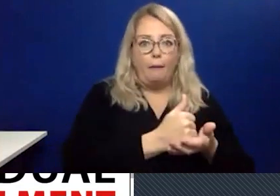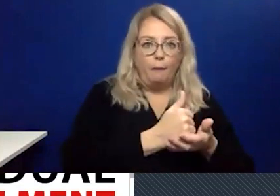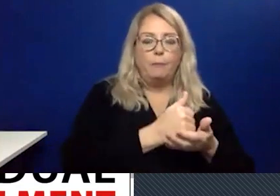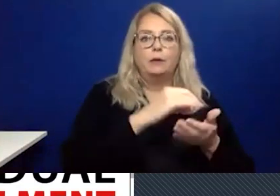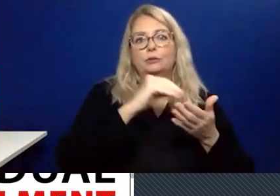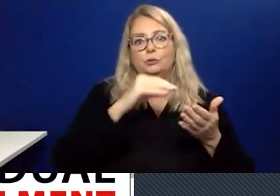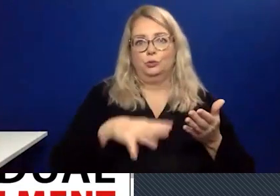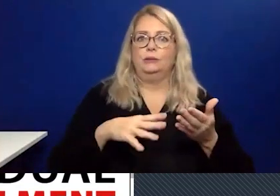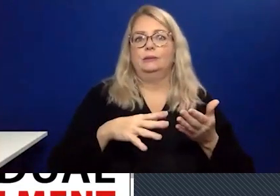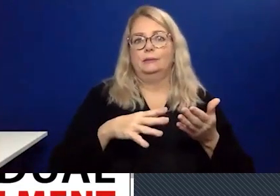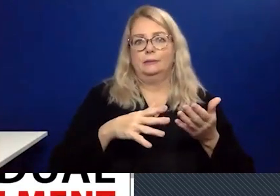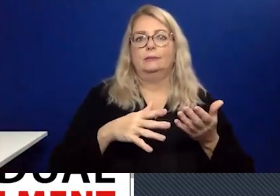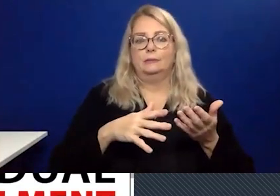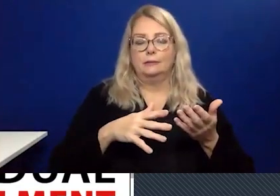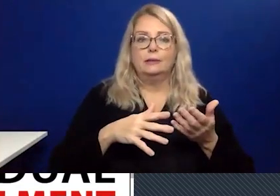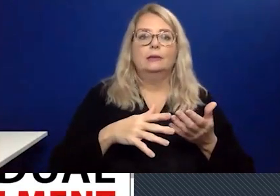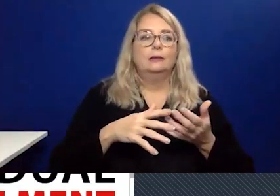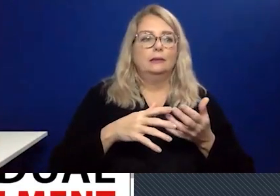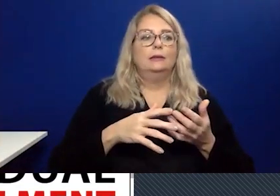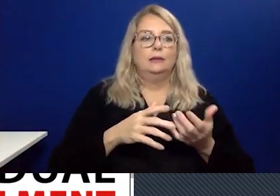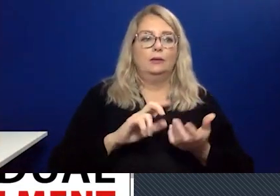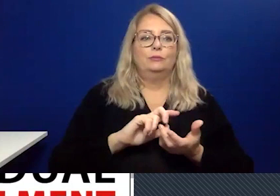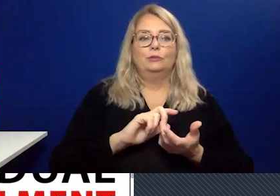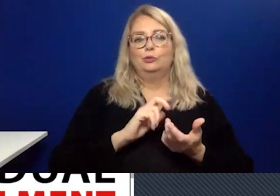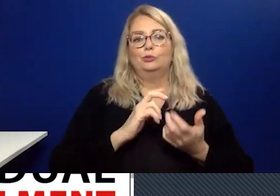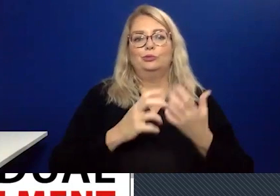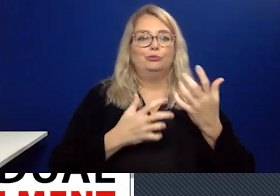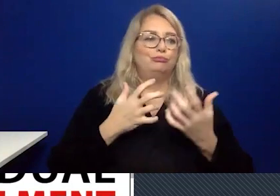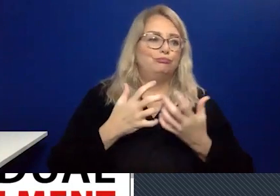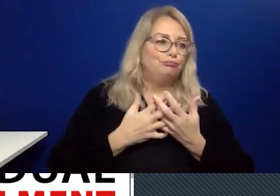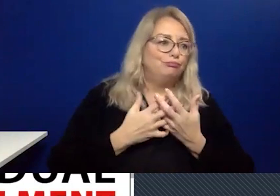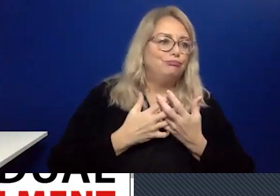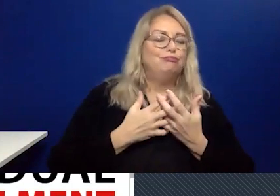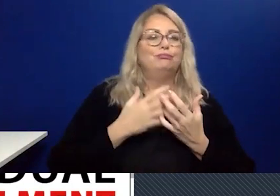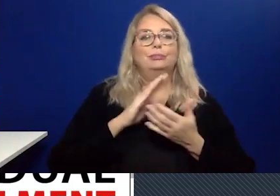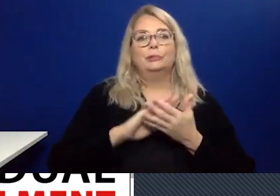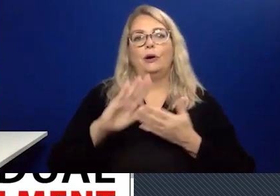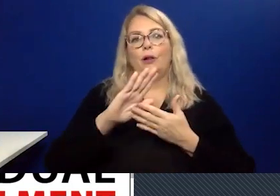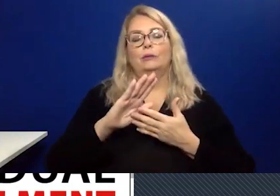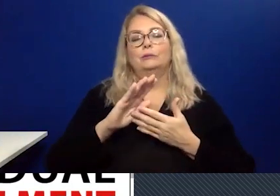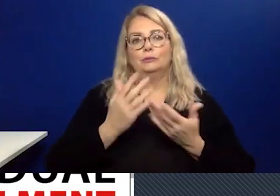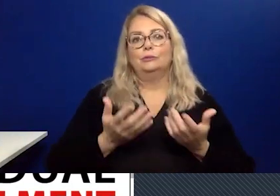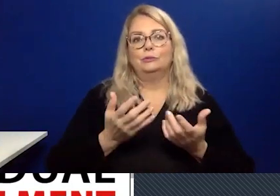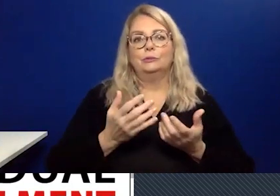to the community college system and getting a step back. There's something called